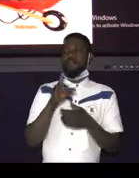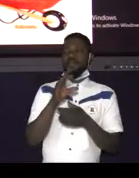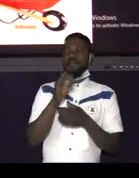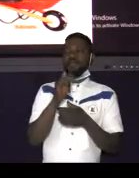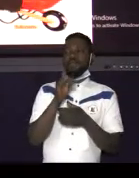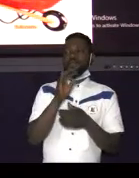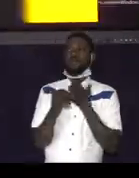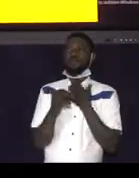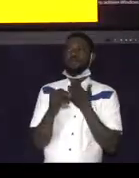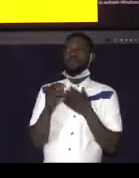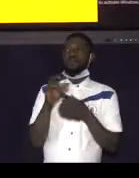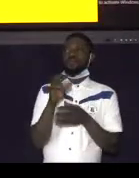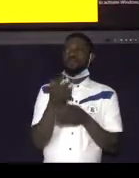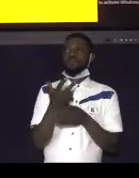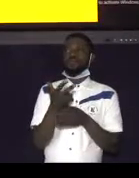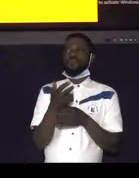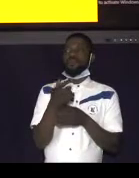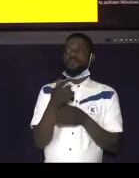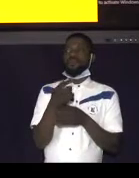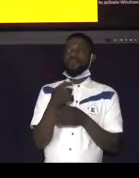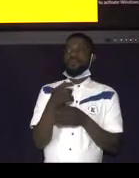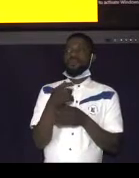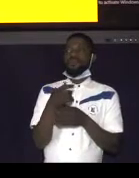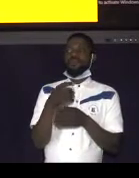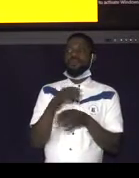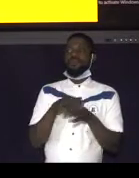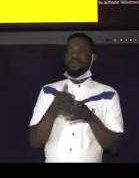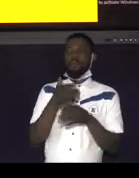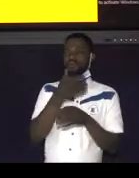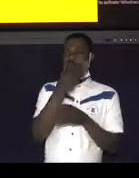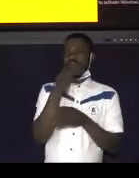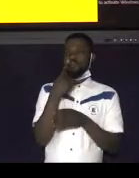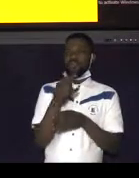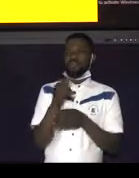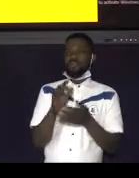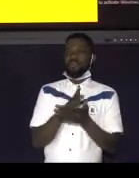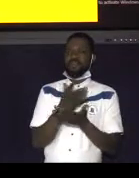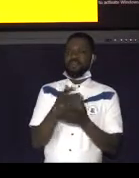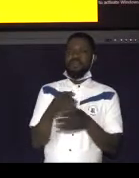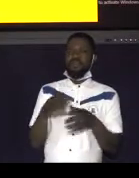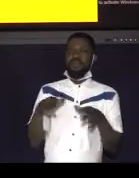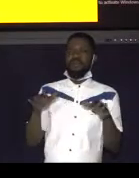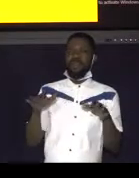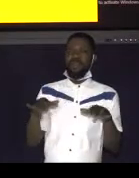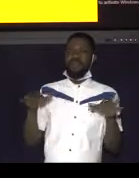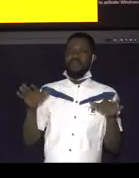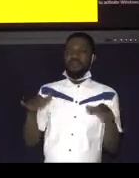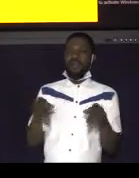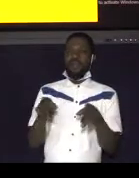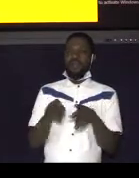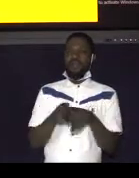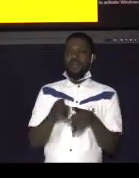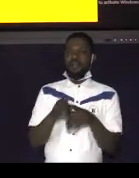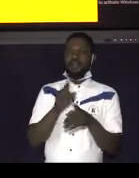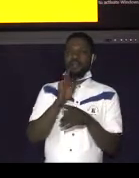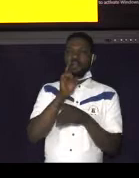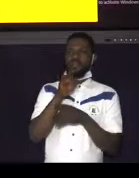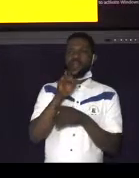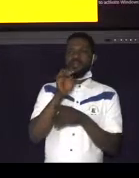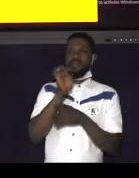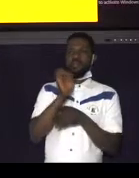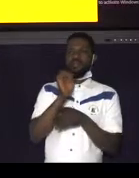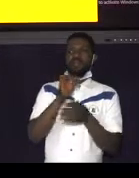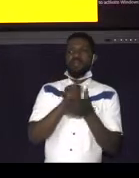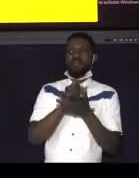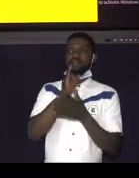in the middle. The third one, don't forget the song Fly Like. The next one will be eagles. That is